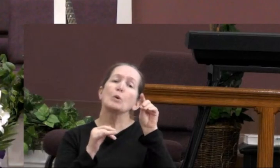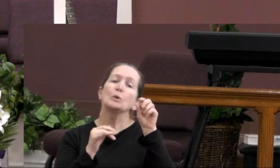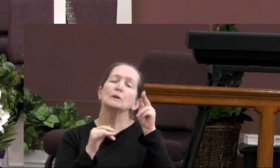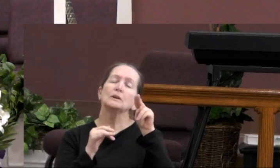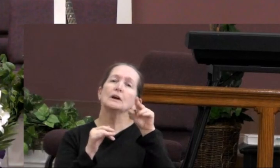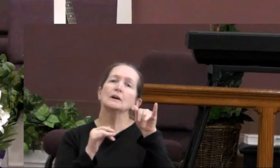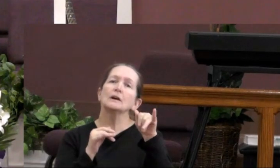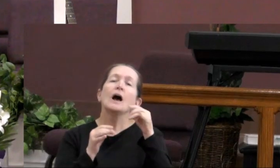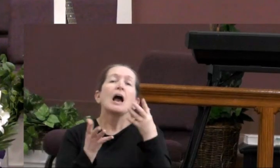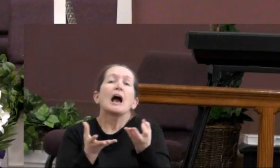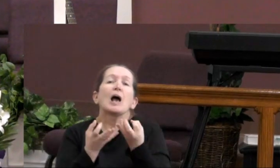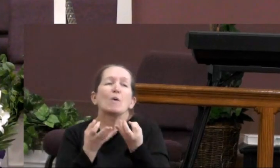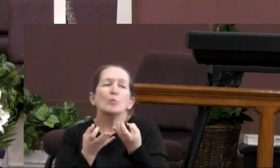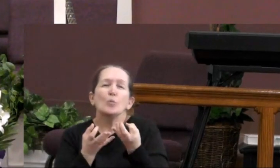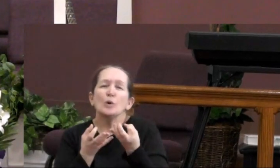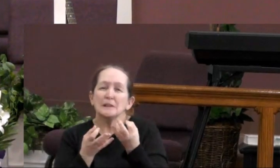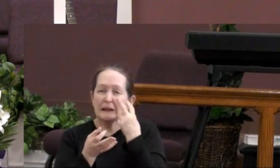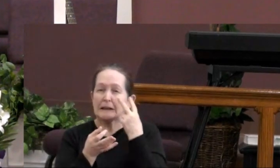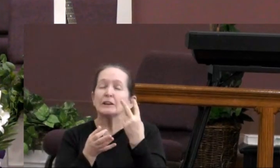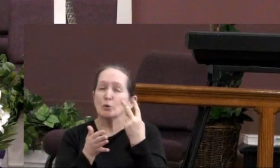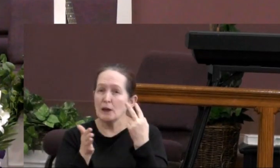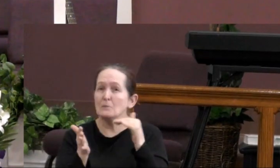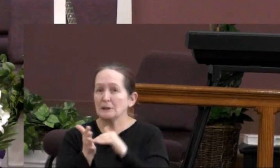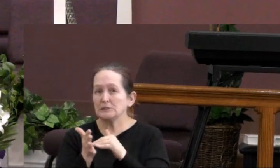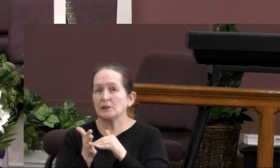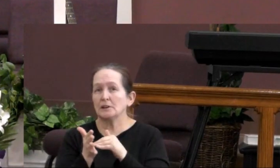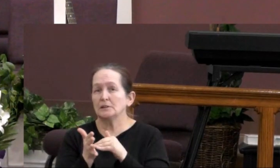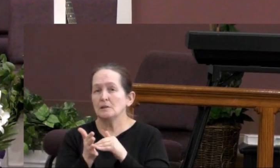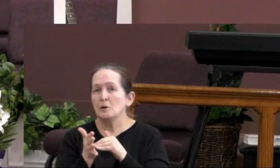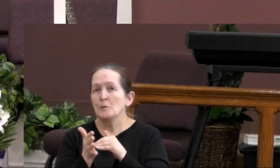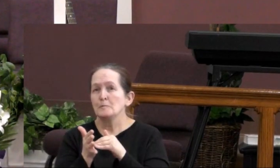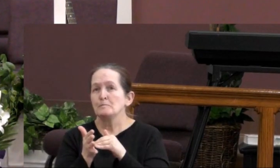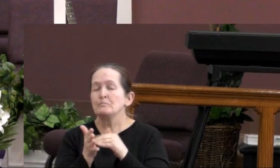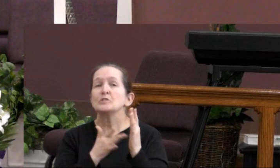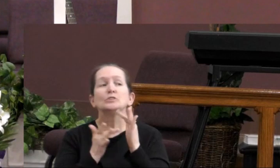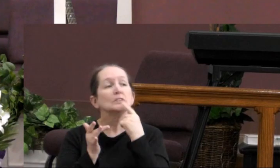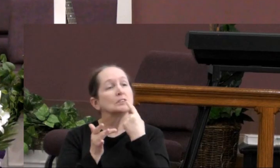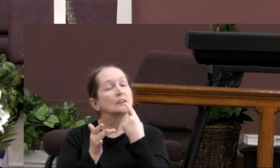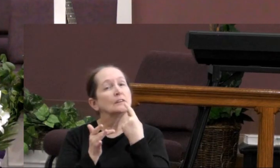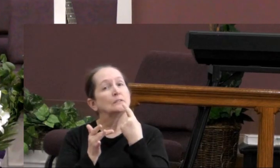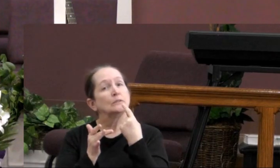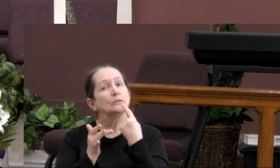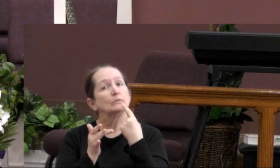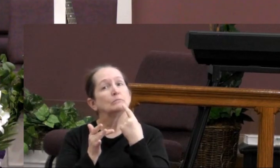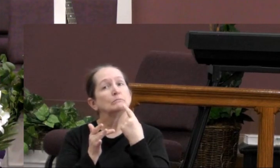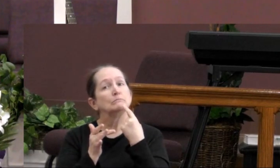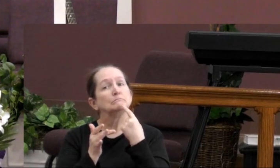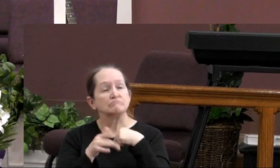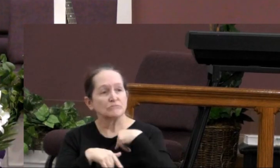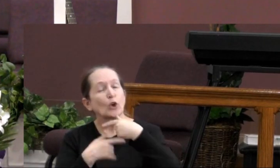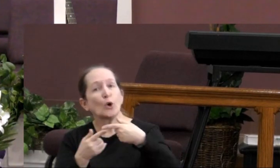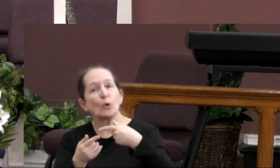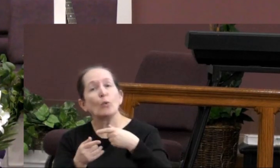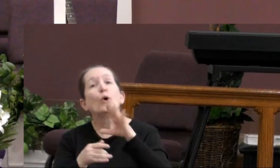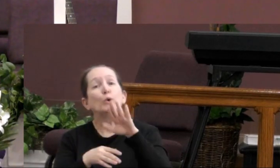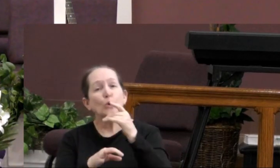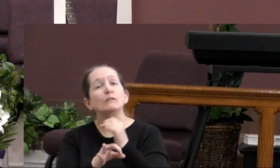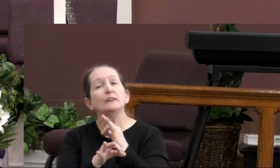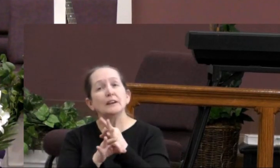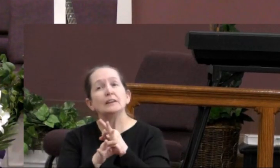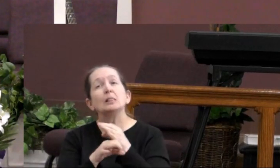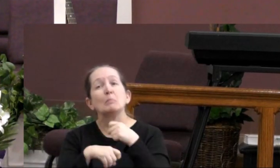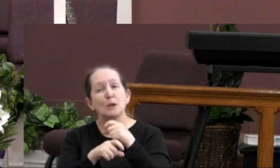I want to regain my sight.' And Jesus said to him, 'Go, your faith has made you well.'